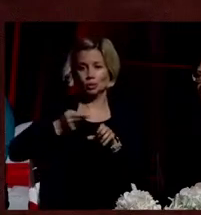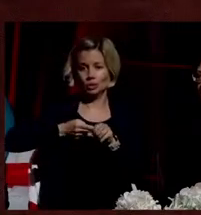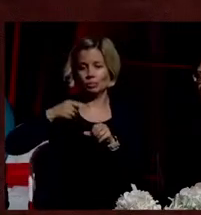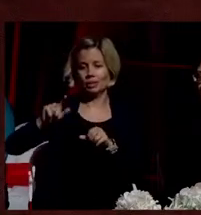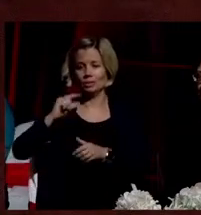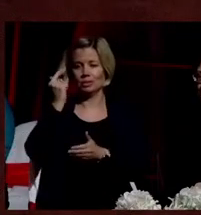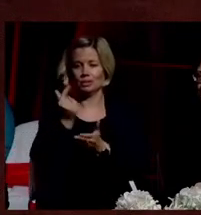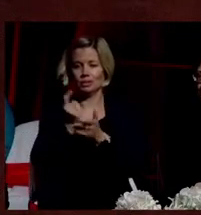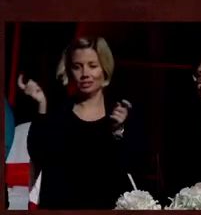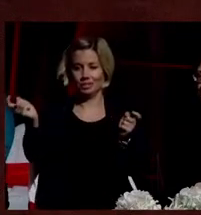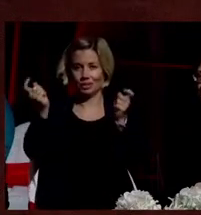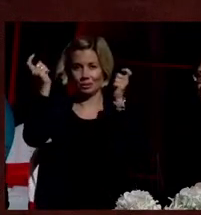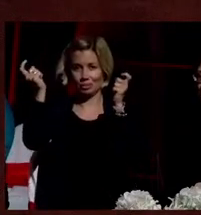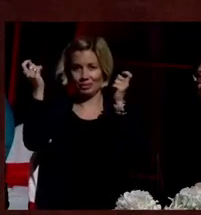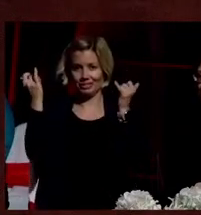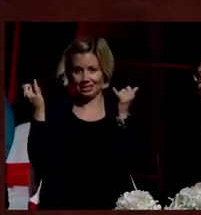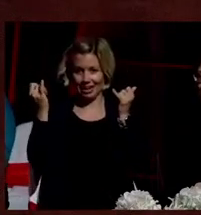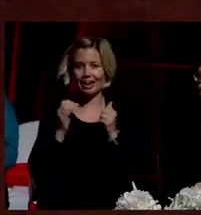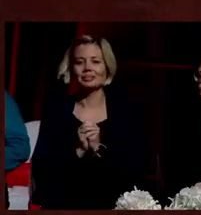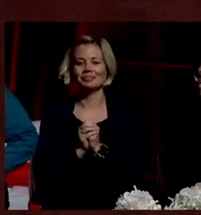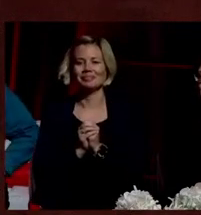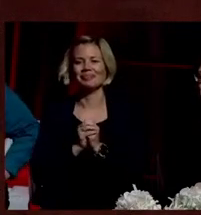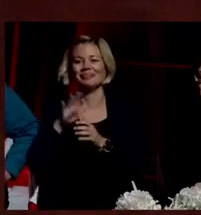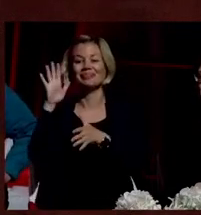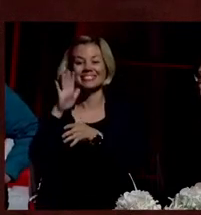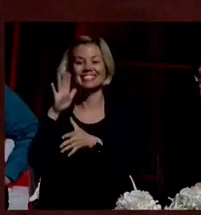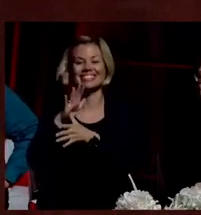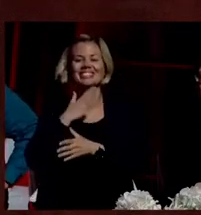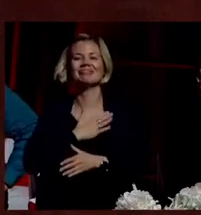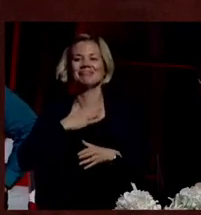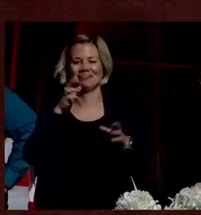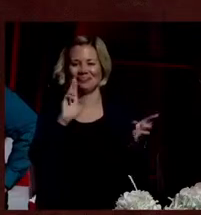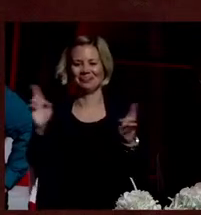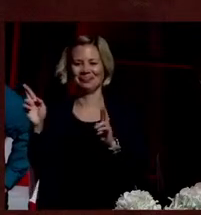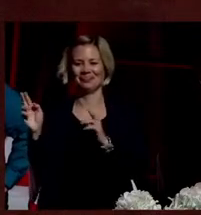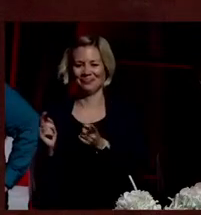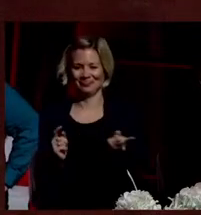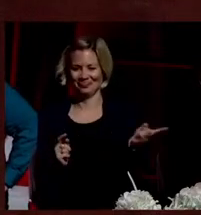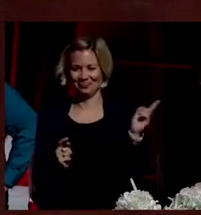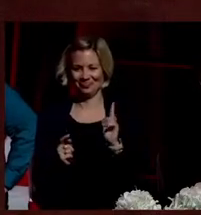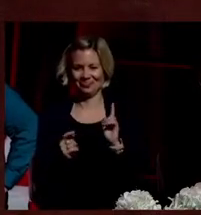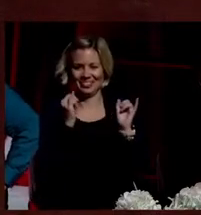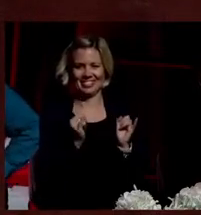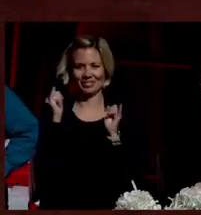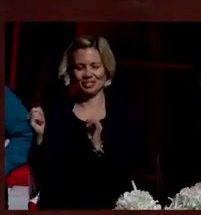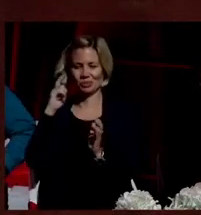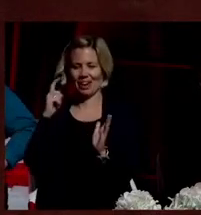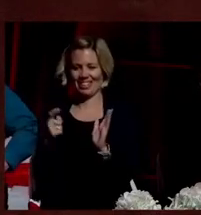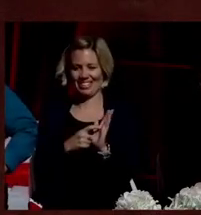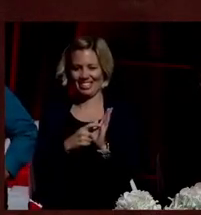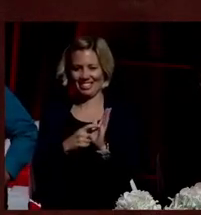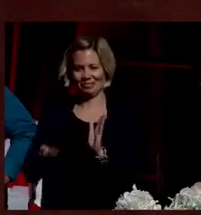graduation ceremony today. Seniors, please prepare to come forward for individual recognition.